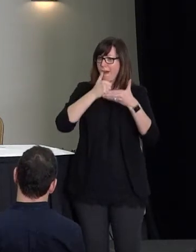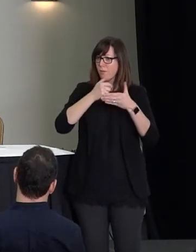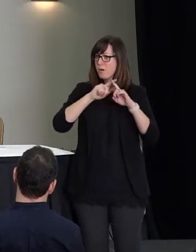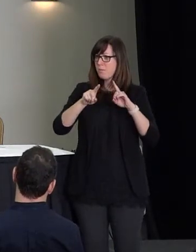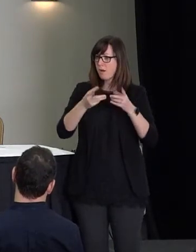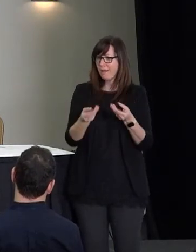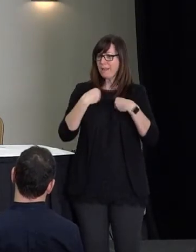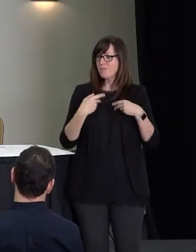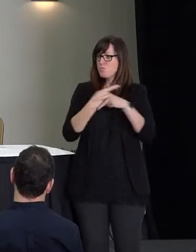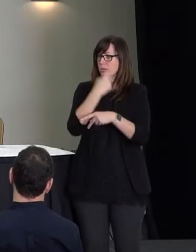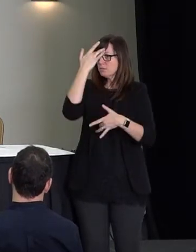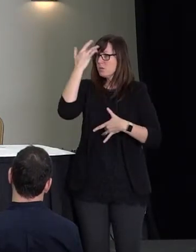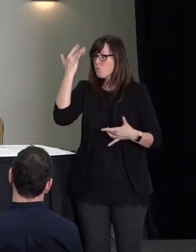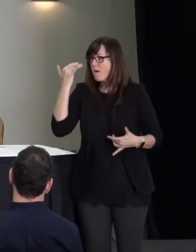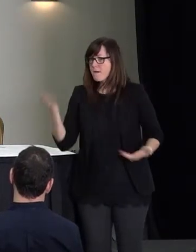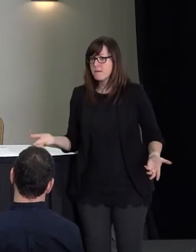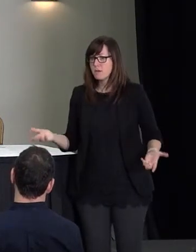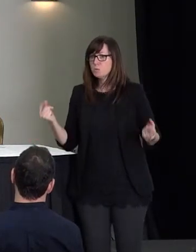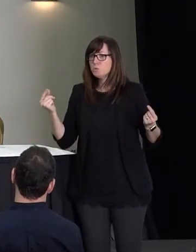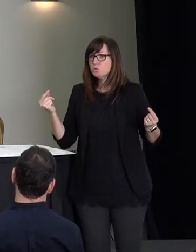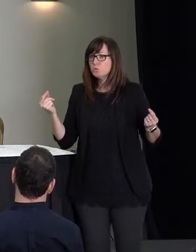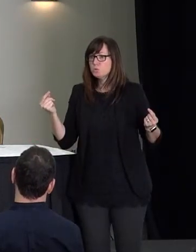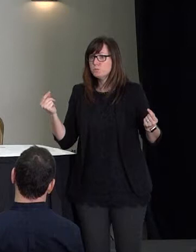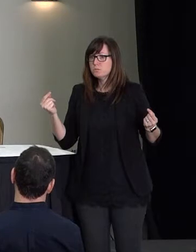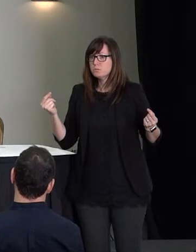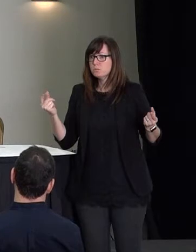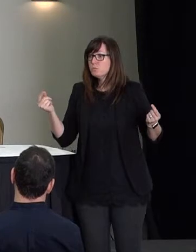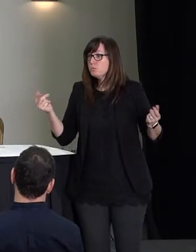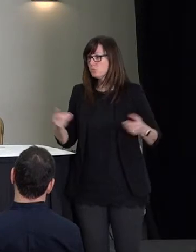sick? What do we do about that?